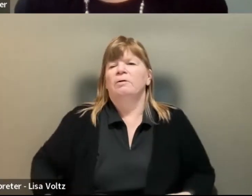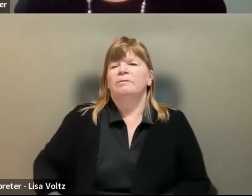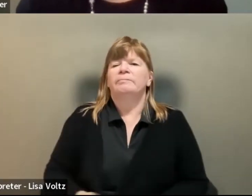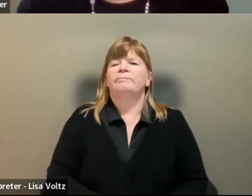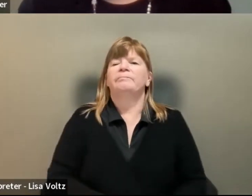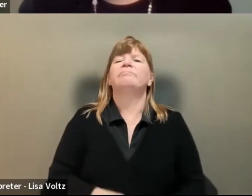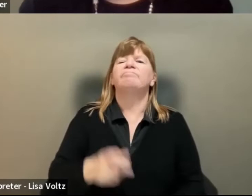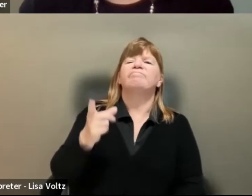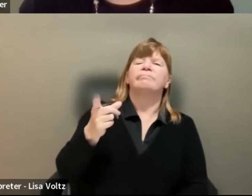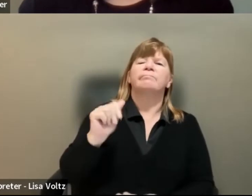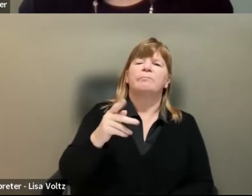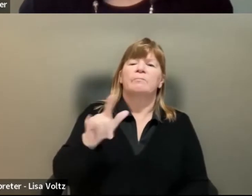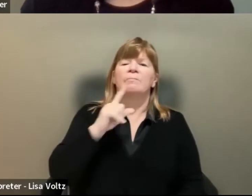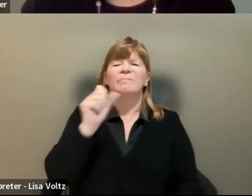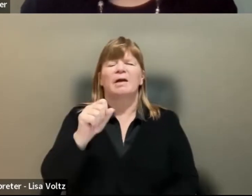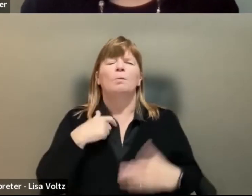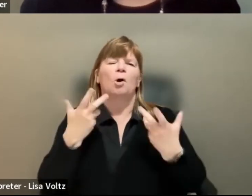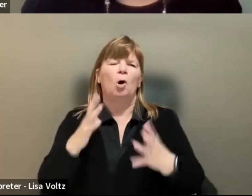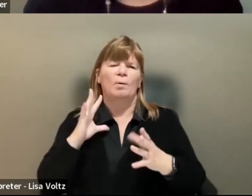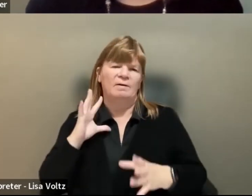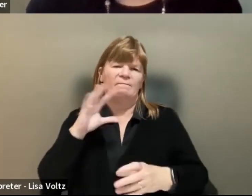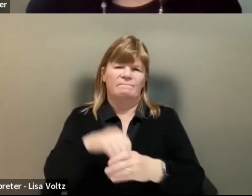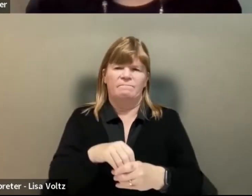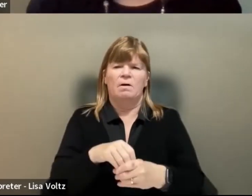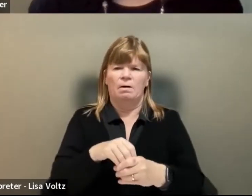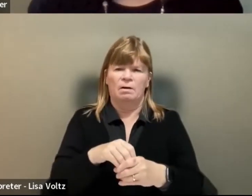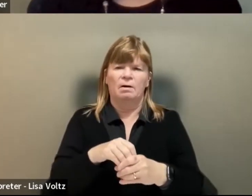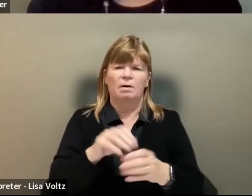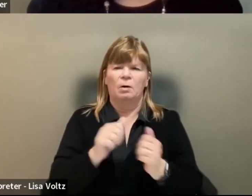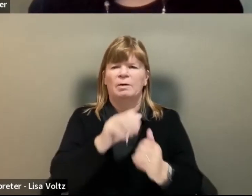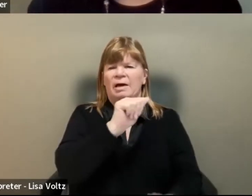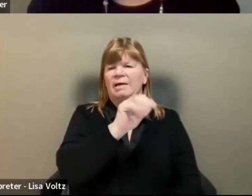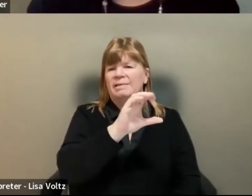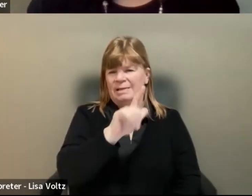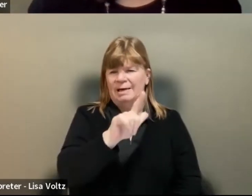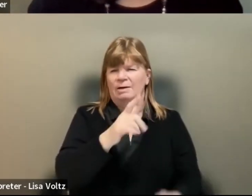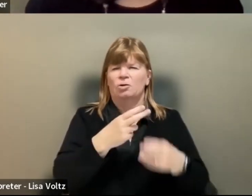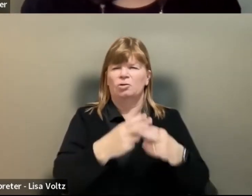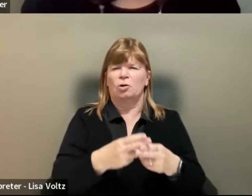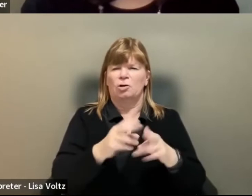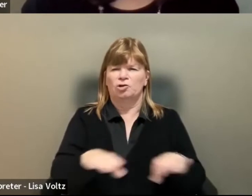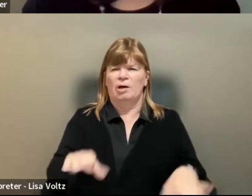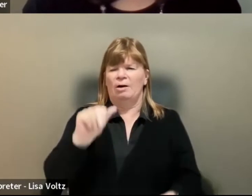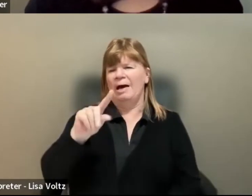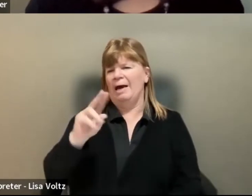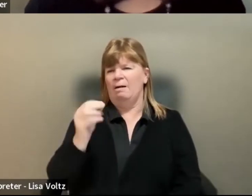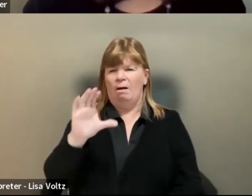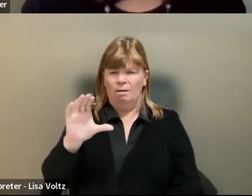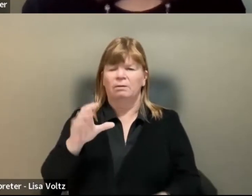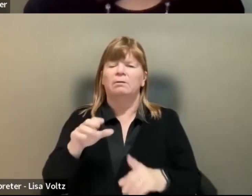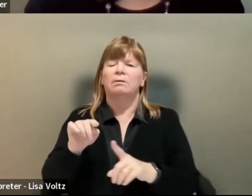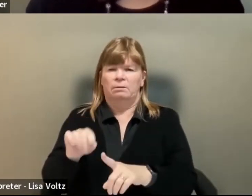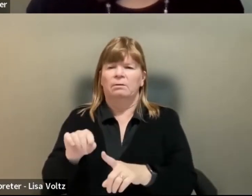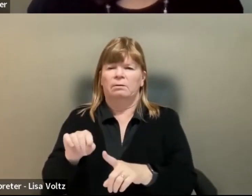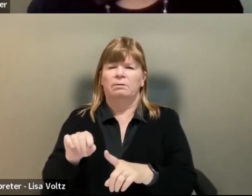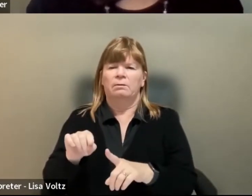We have already jumped into that we have with ACL, it's called a Child Ad Hoc Committee. And it's